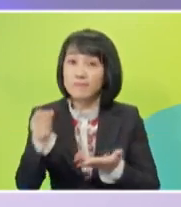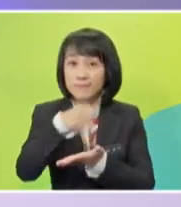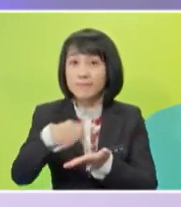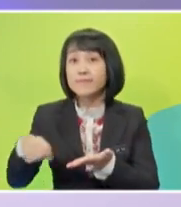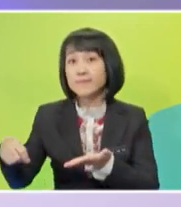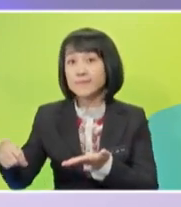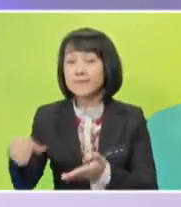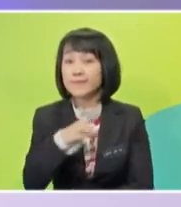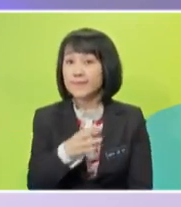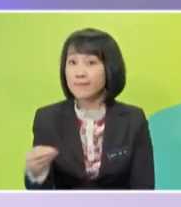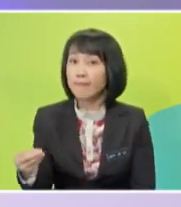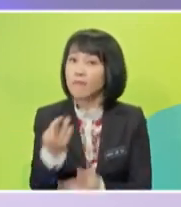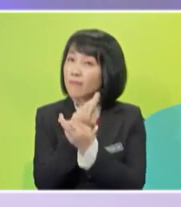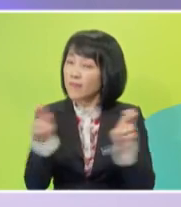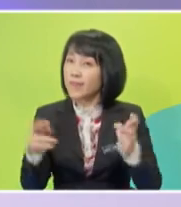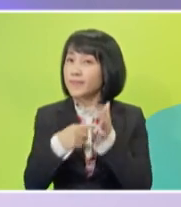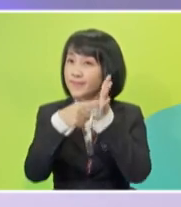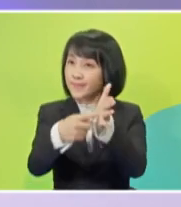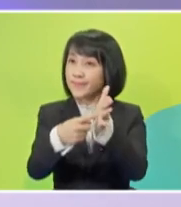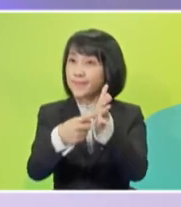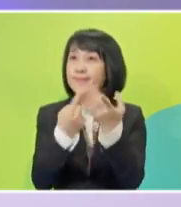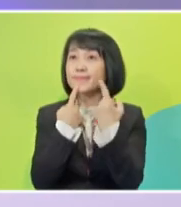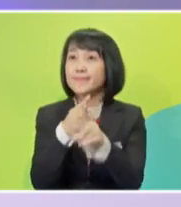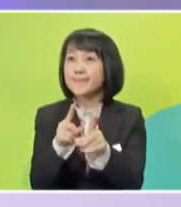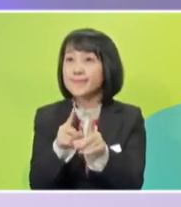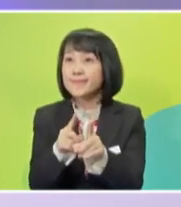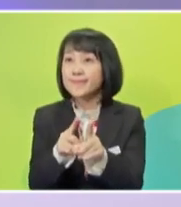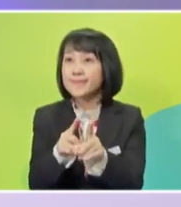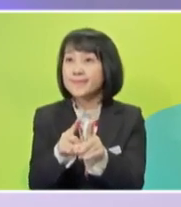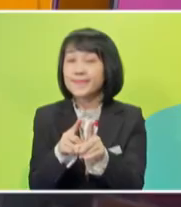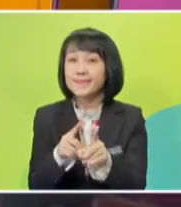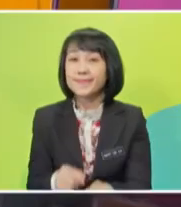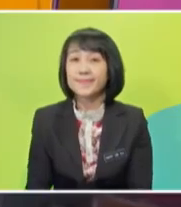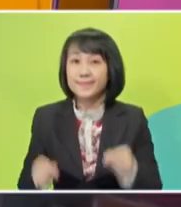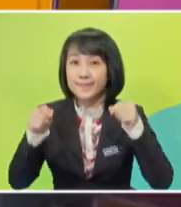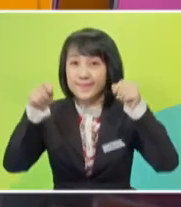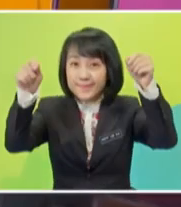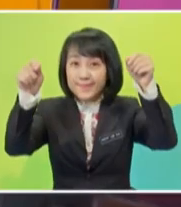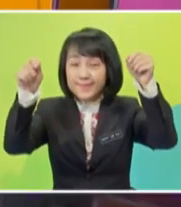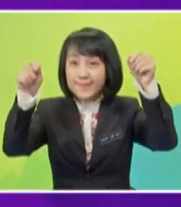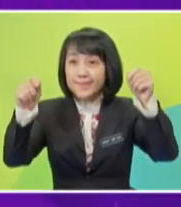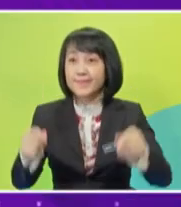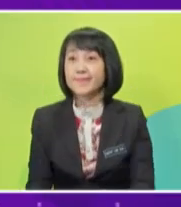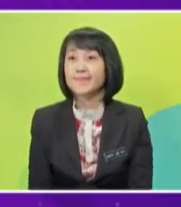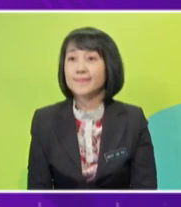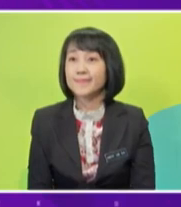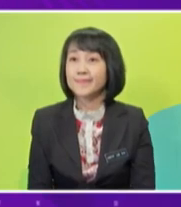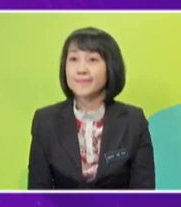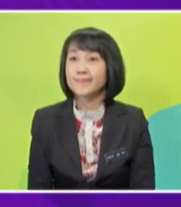down and when you are ready, you can show me your answer on the screen. Whenever you're ready. Can you show me your